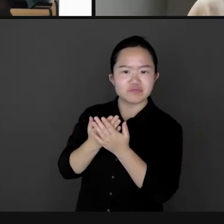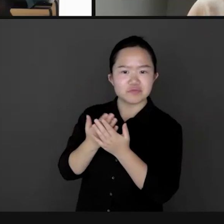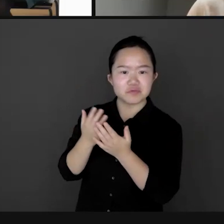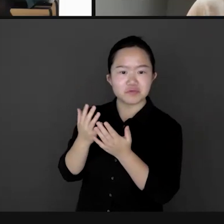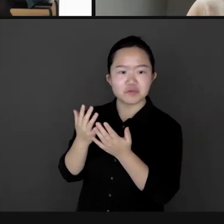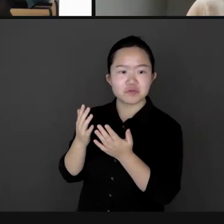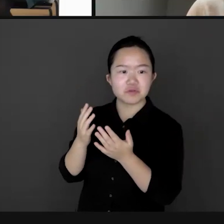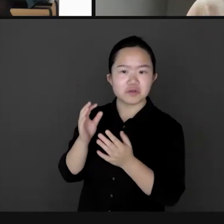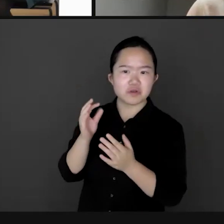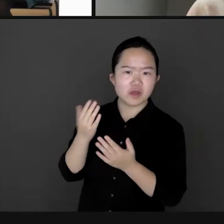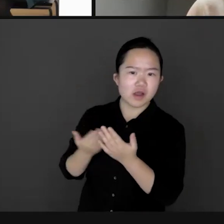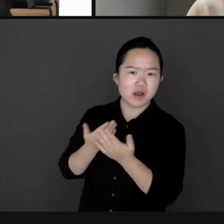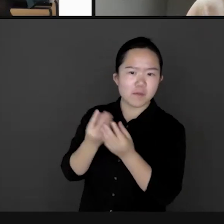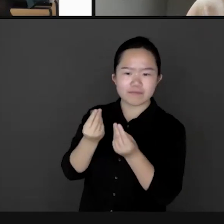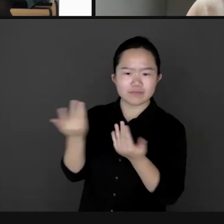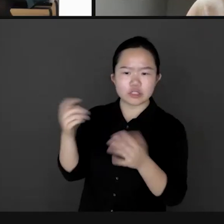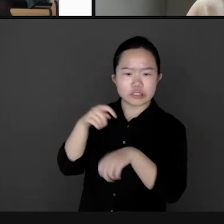ideas of what things we would like to see.